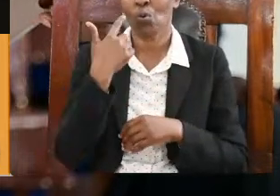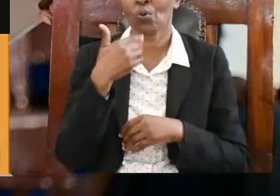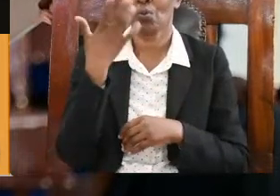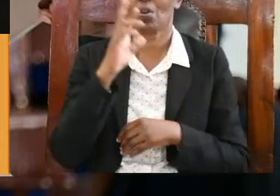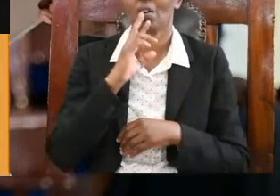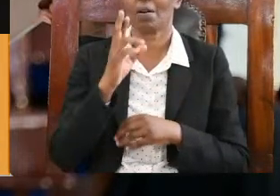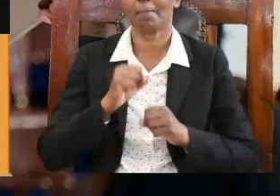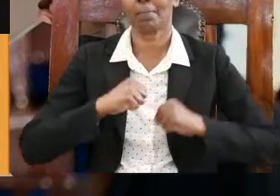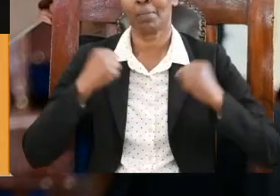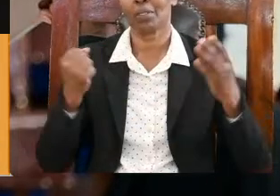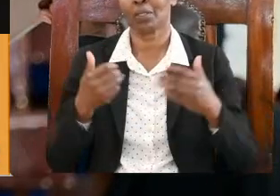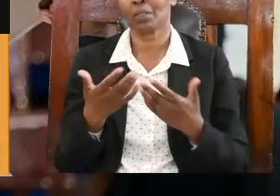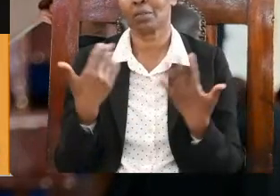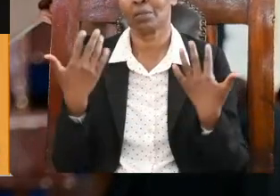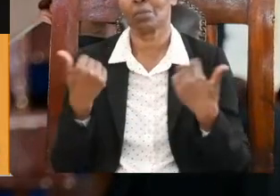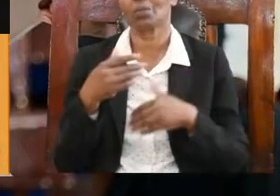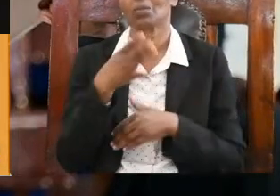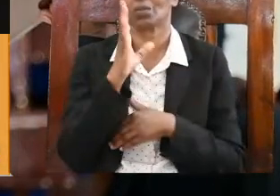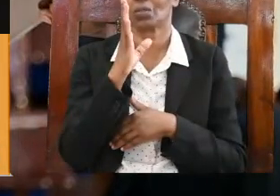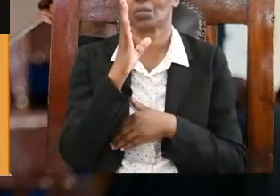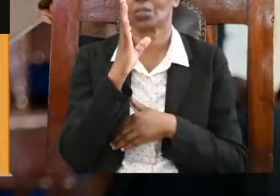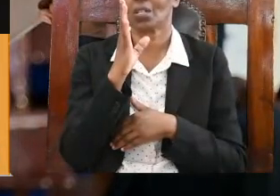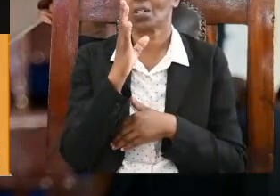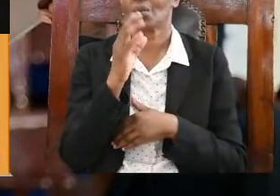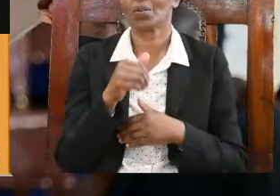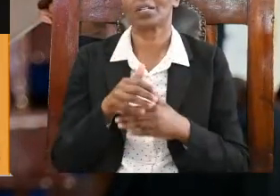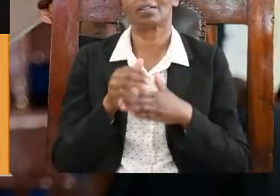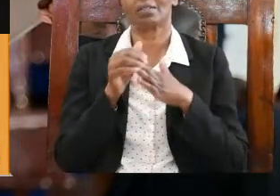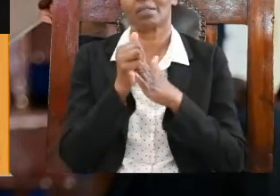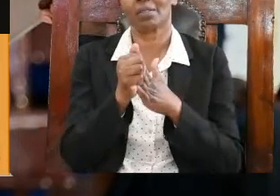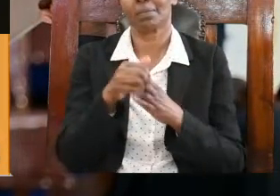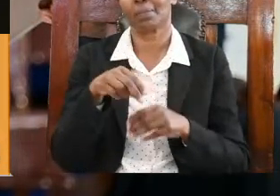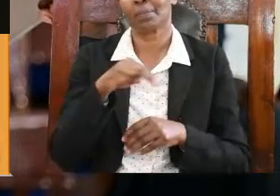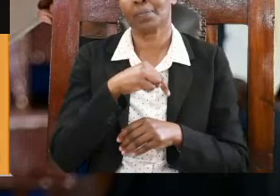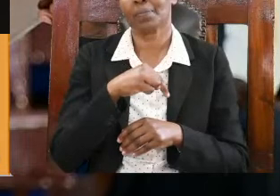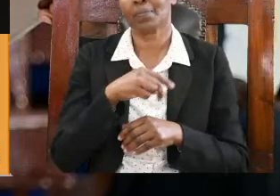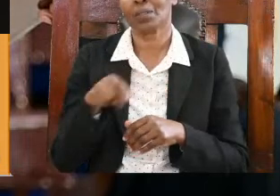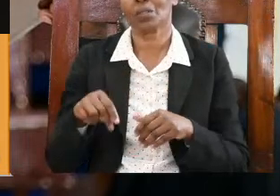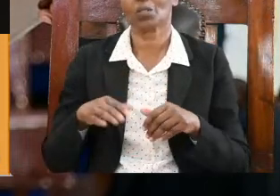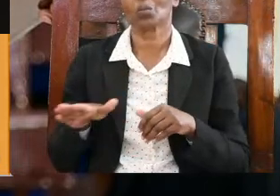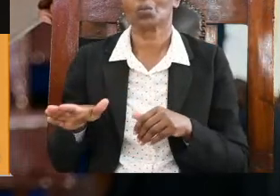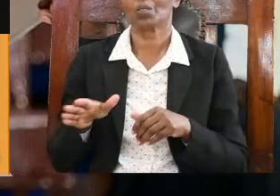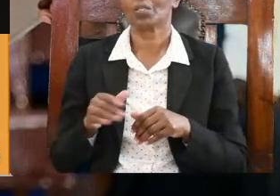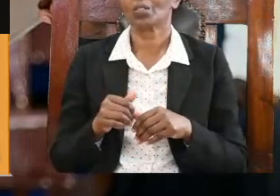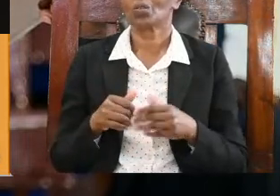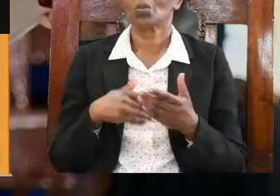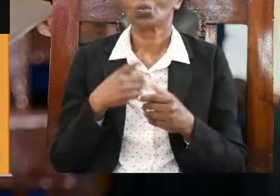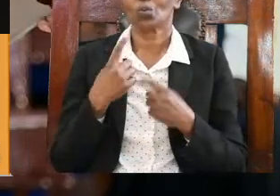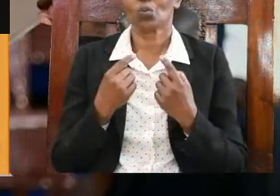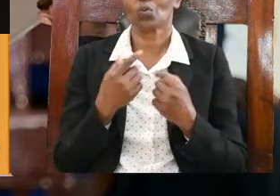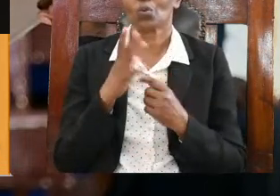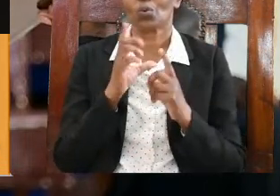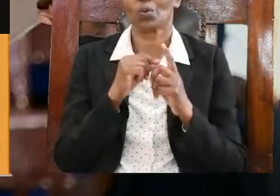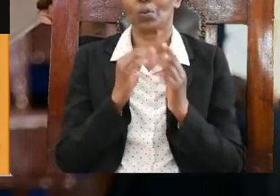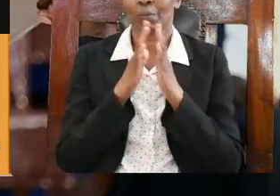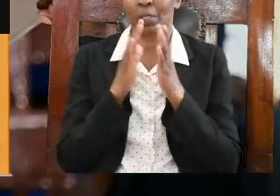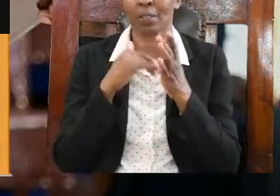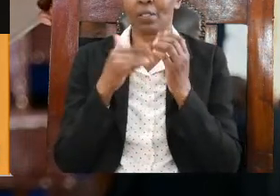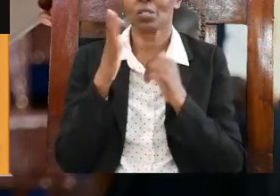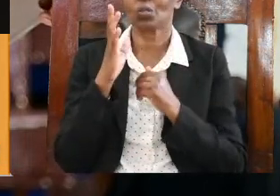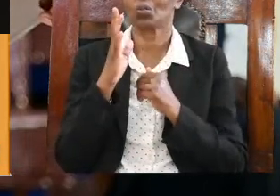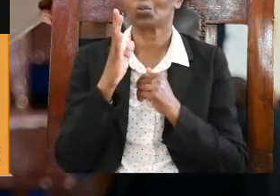a mighty and everlasting God. We ask that you may get to guide us this morning as you go through your word. We pray that, Lord, you may